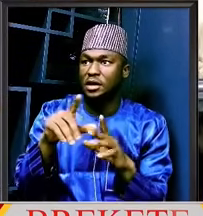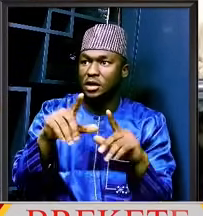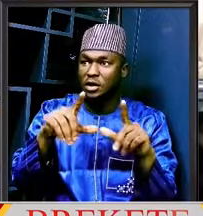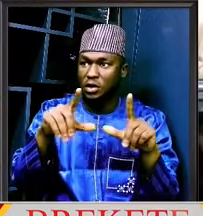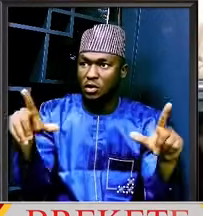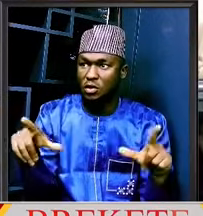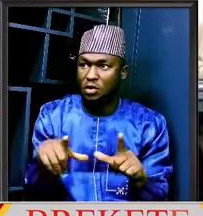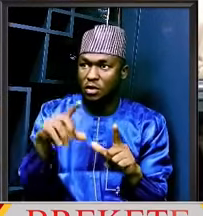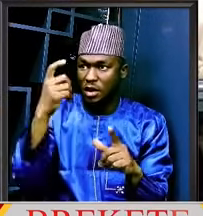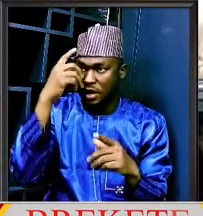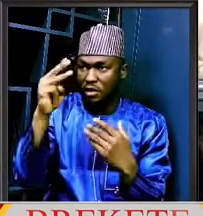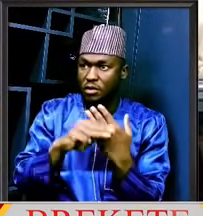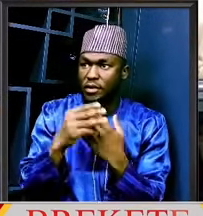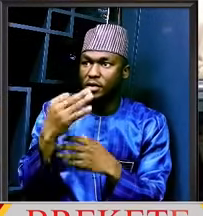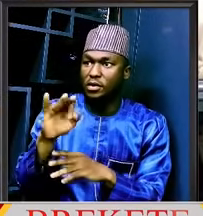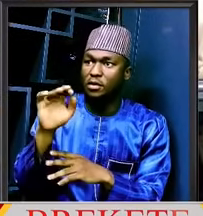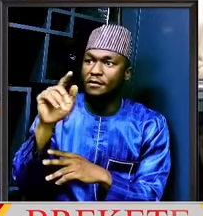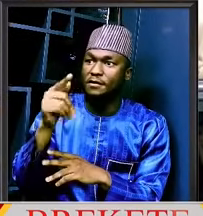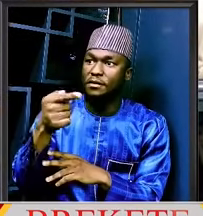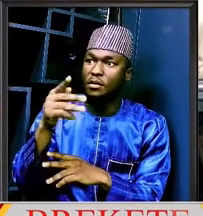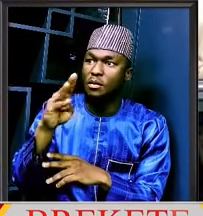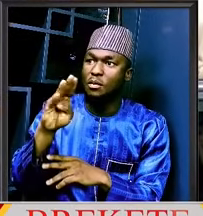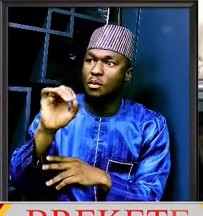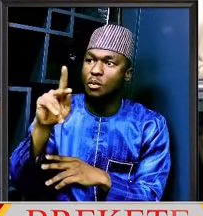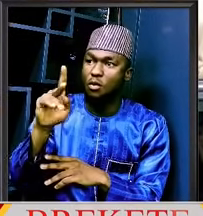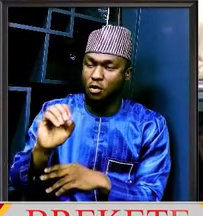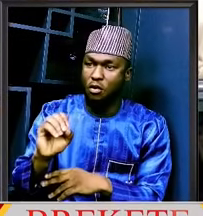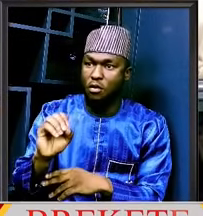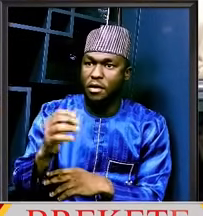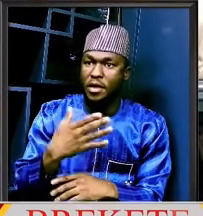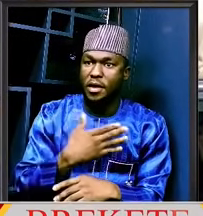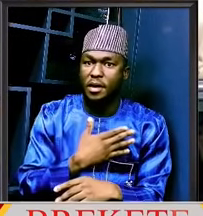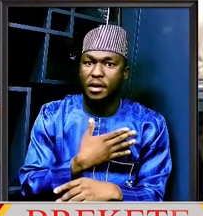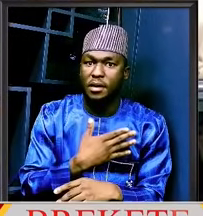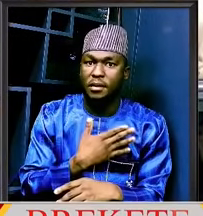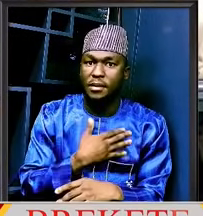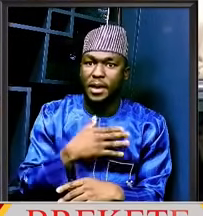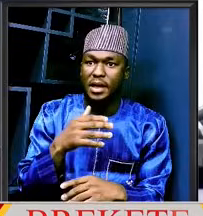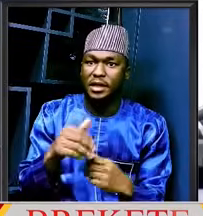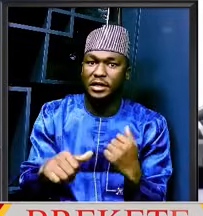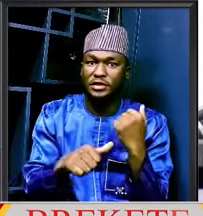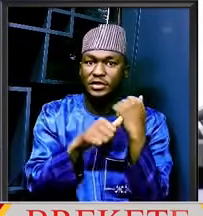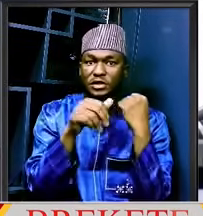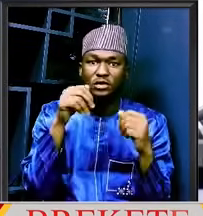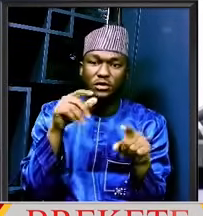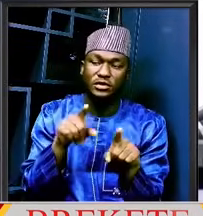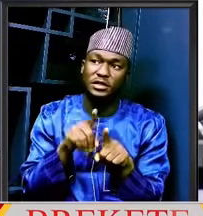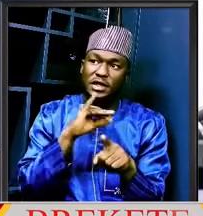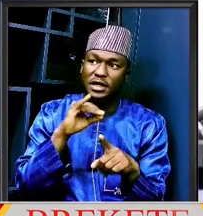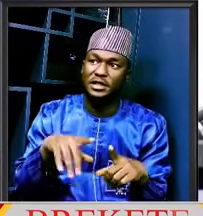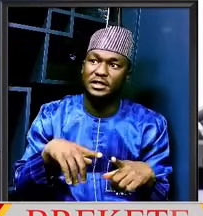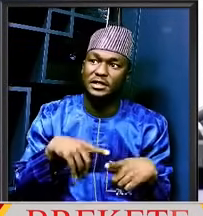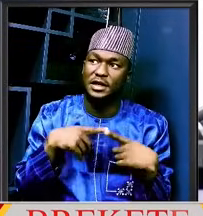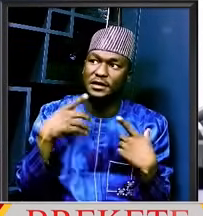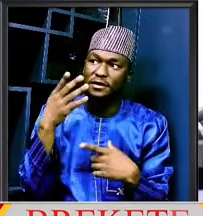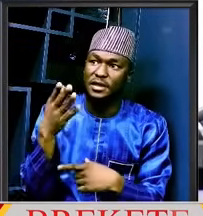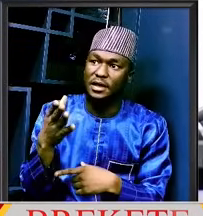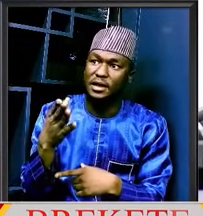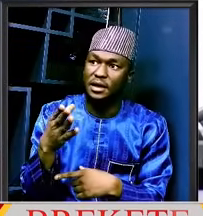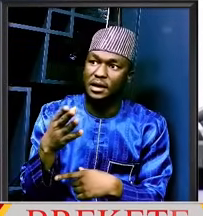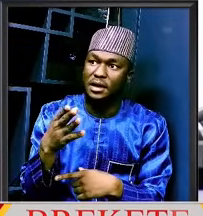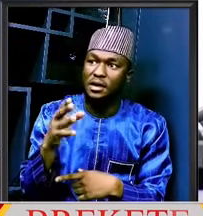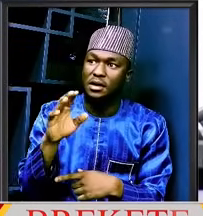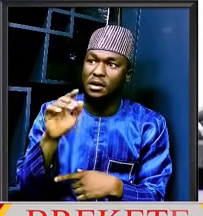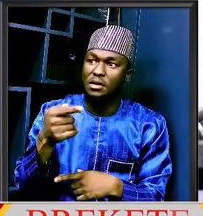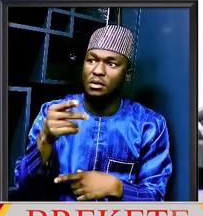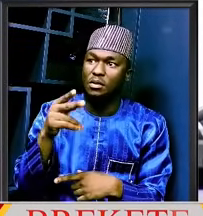from? Boko local government. Boko? Yes, sir. My senior sister, they marry for Boko. Is it Boko South? Boko